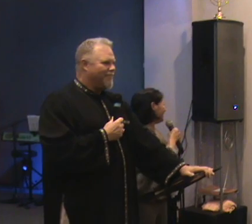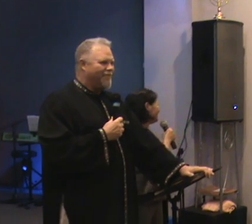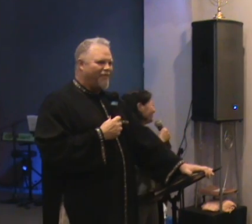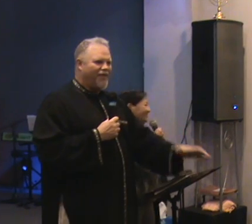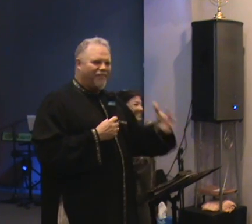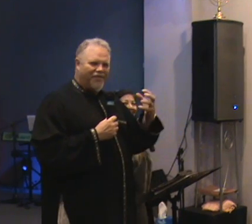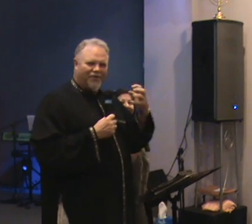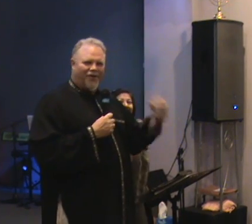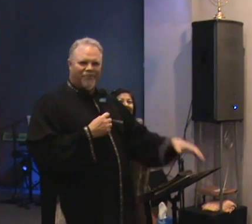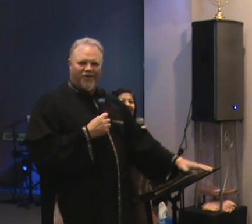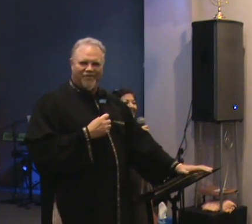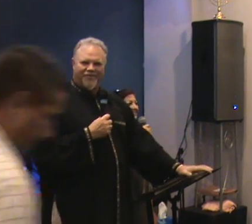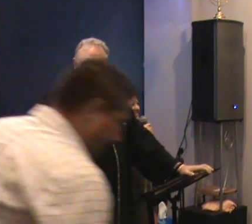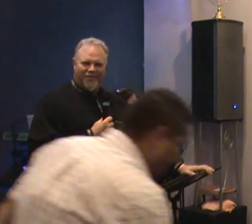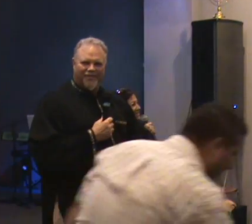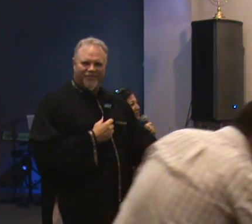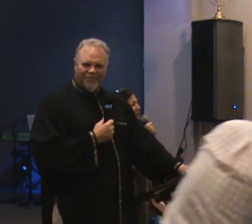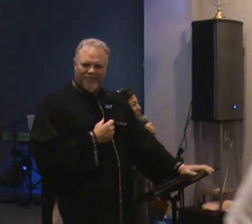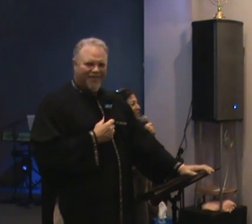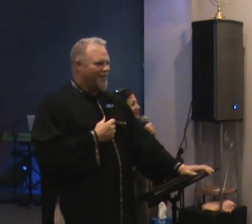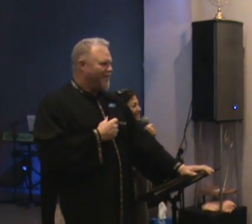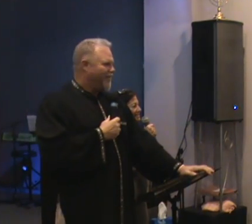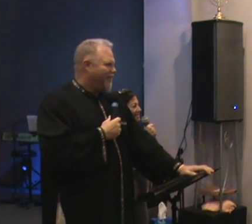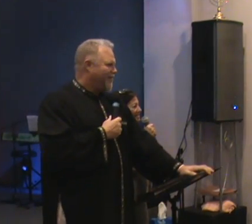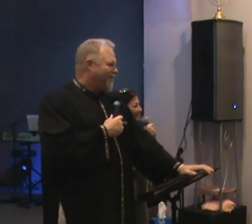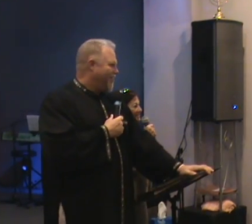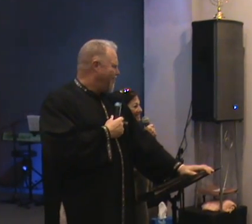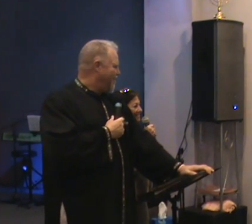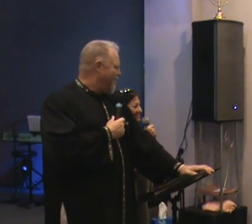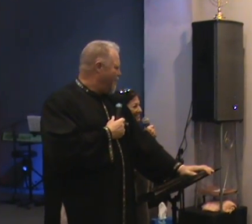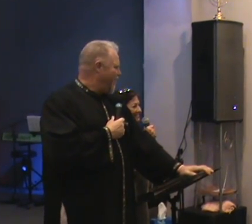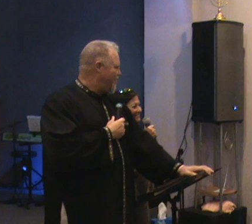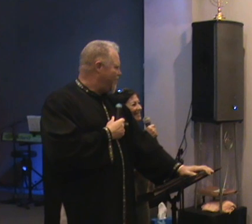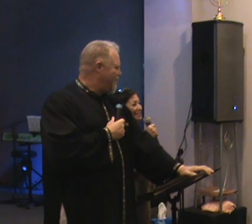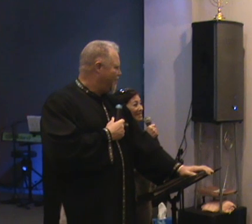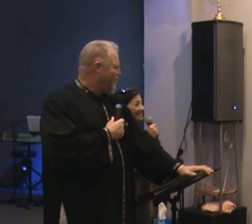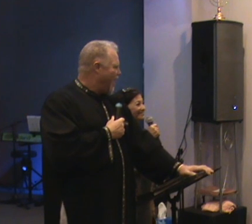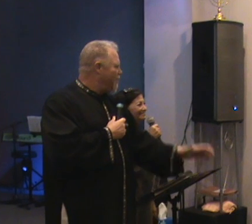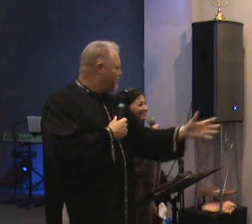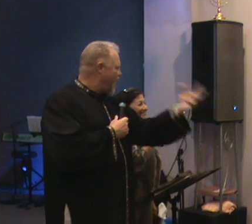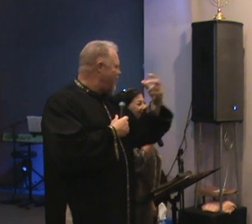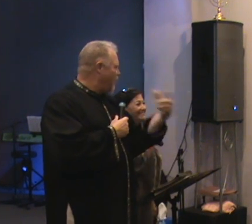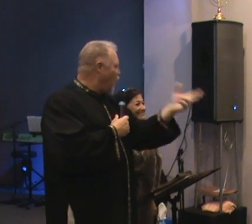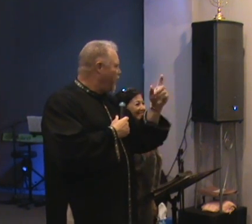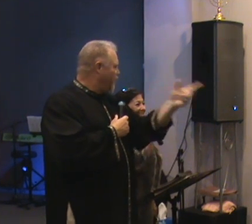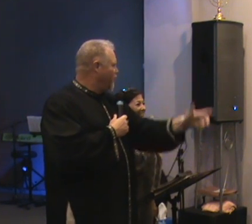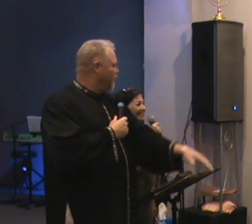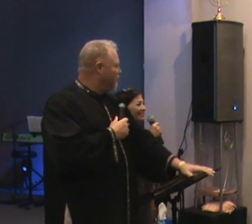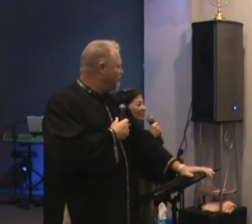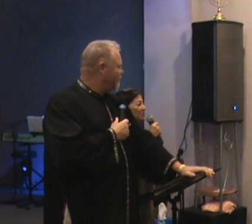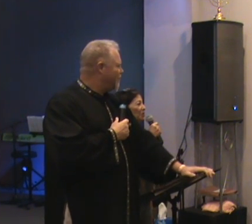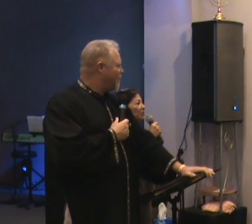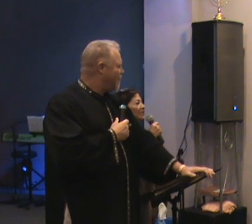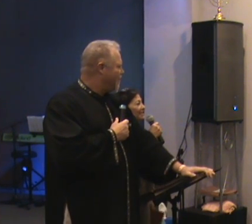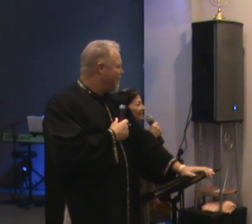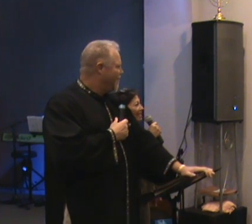aquí. I really feel God's presence here with Siento us. Mucho la presencia de Dios aquí. Amen. Amen. I'm a sign and a wonder to you.